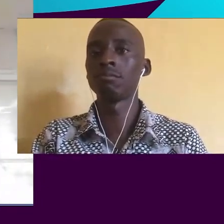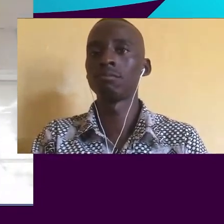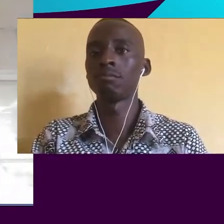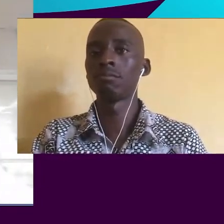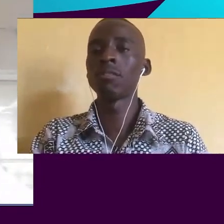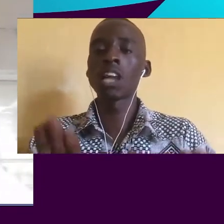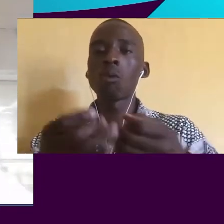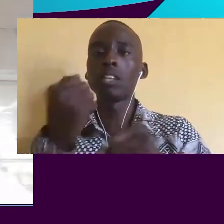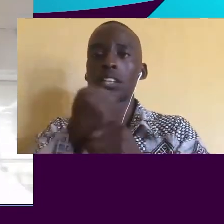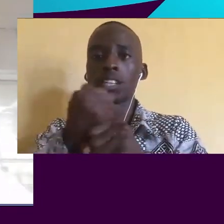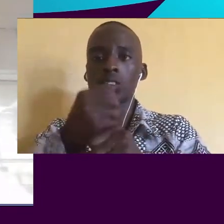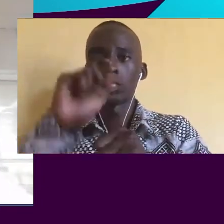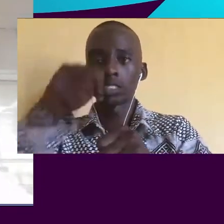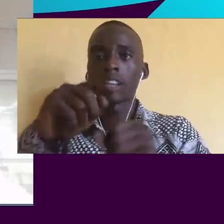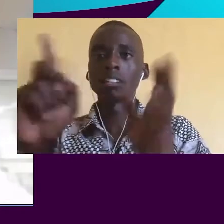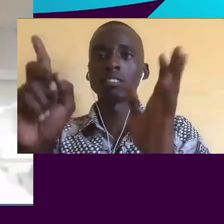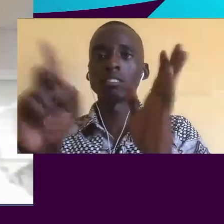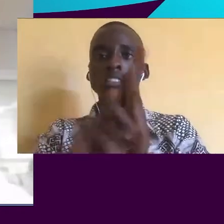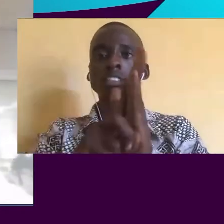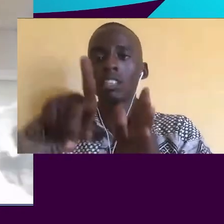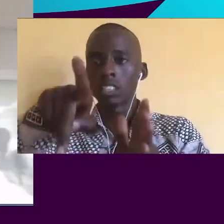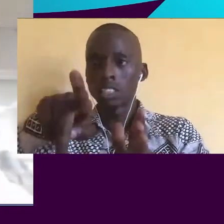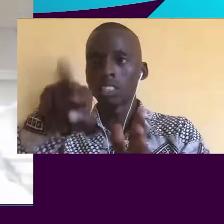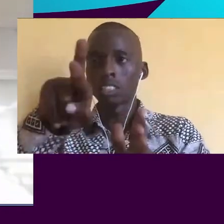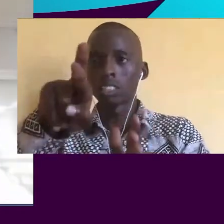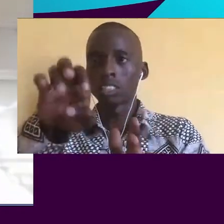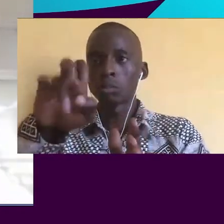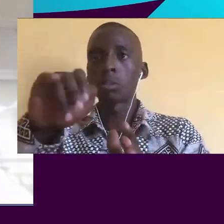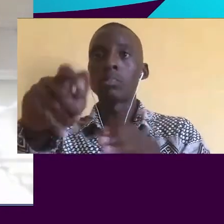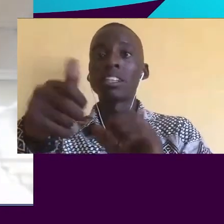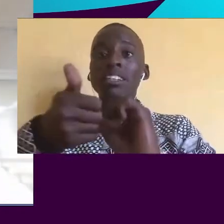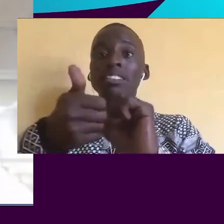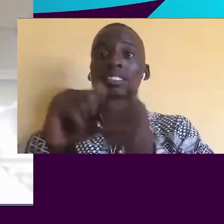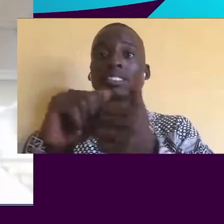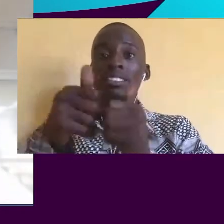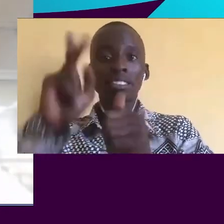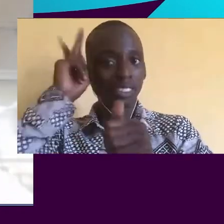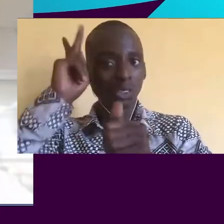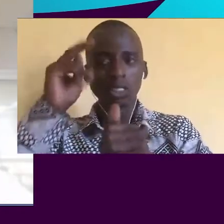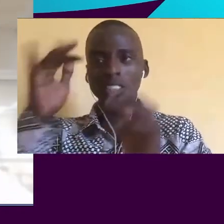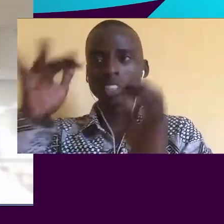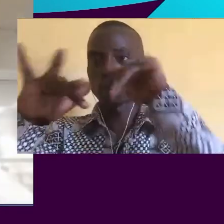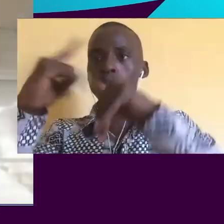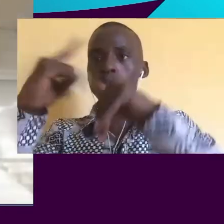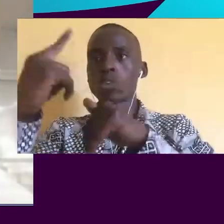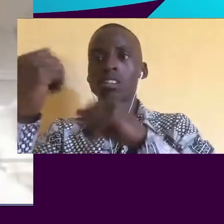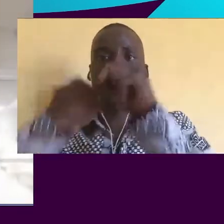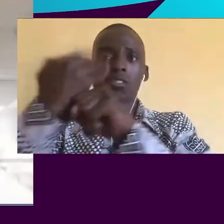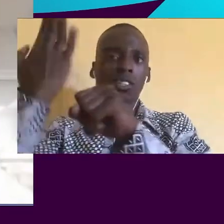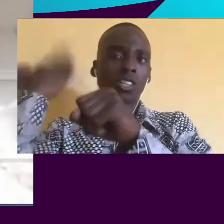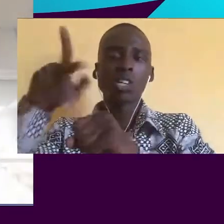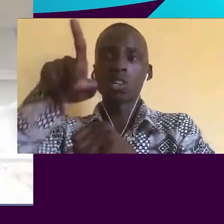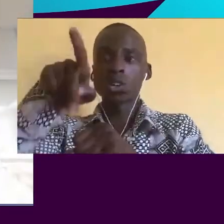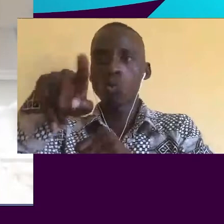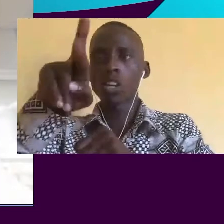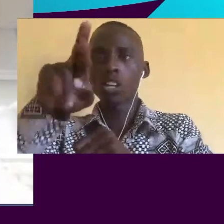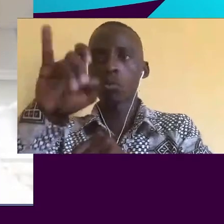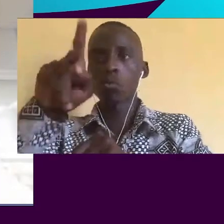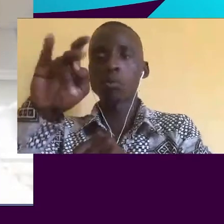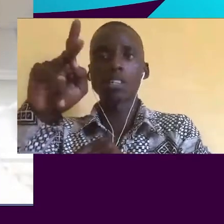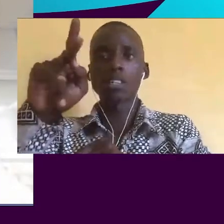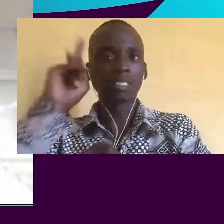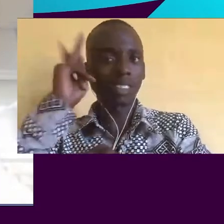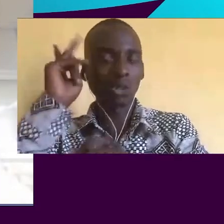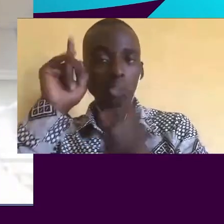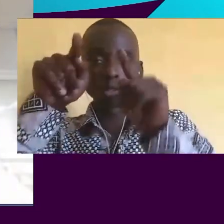to attend these premier skills events? Because I attended one a few years ago when Premier Skills UK brought Keith Hackett. The